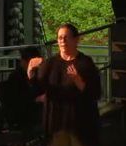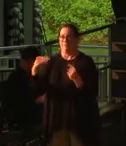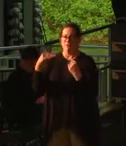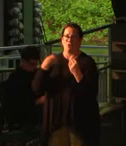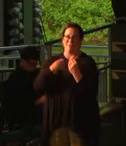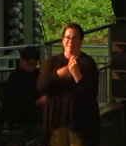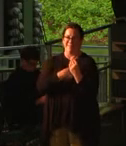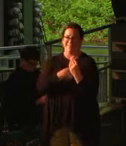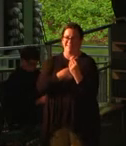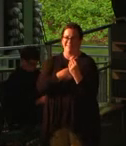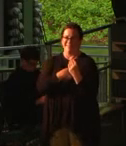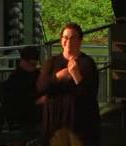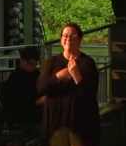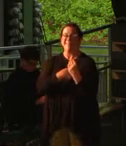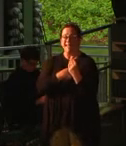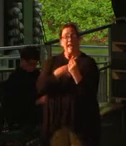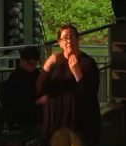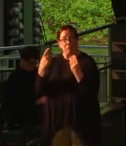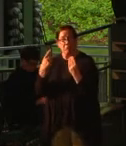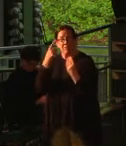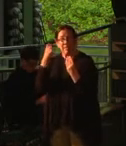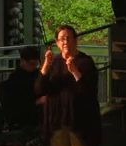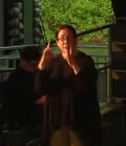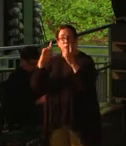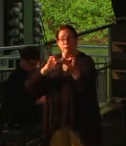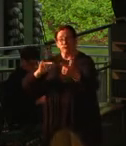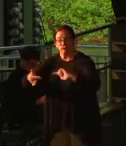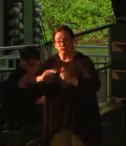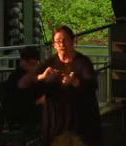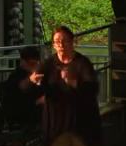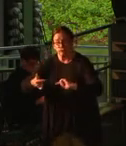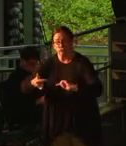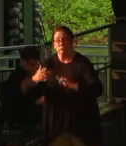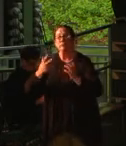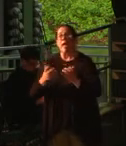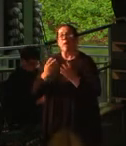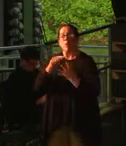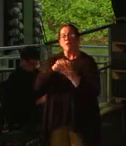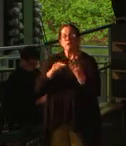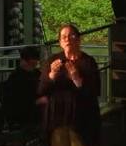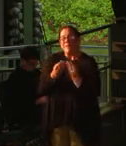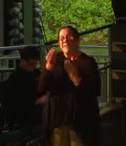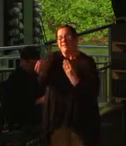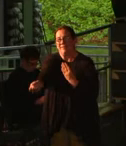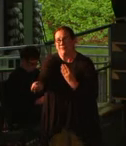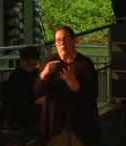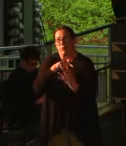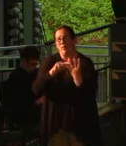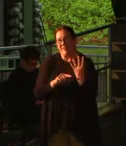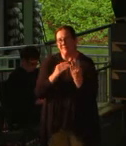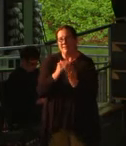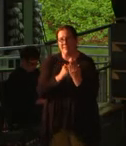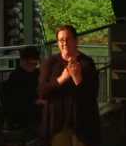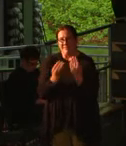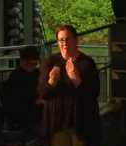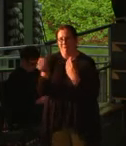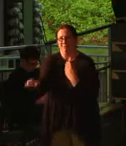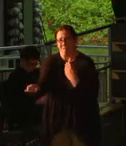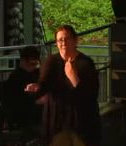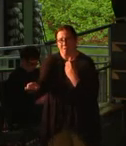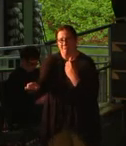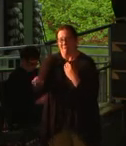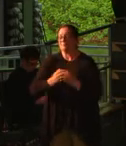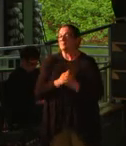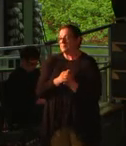And because education is reciprocal, I want to give them back to you. Take them with you today as